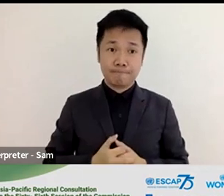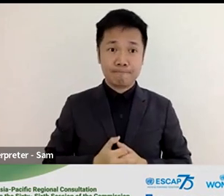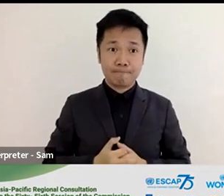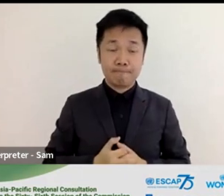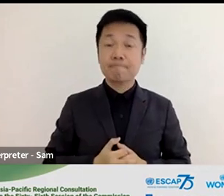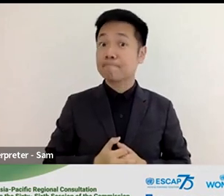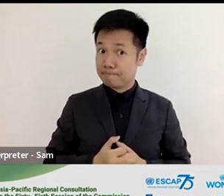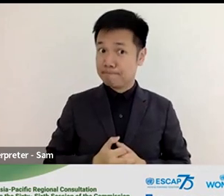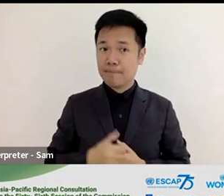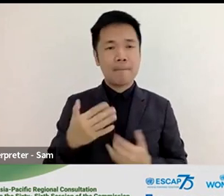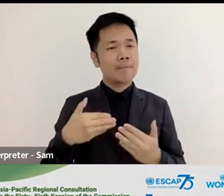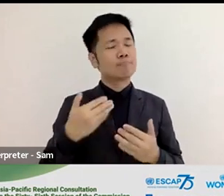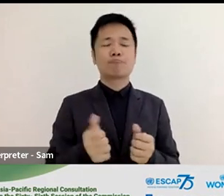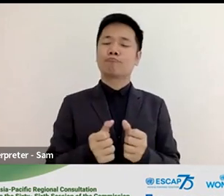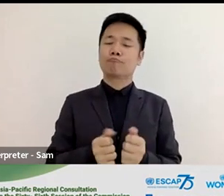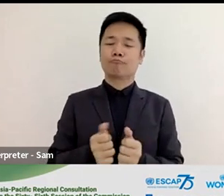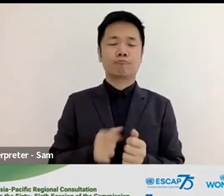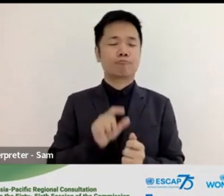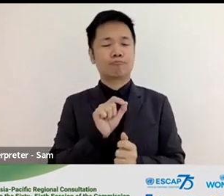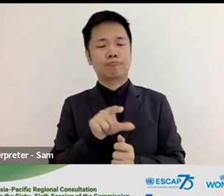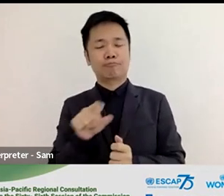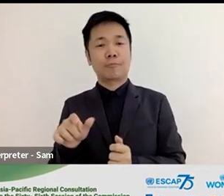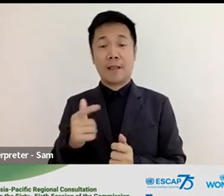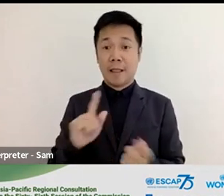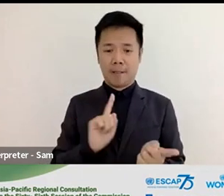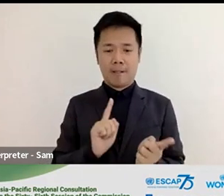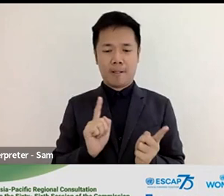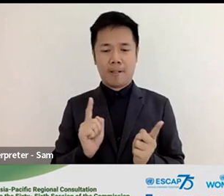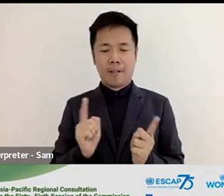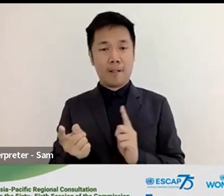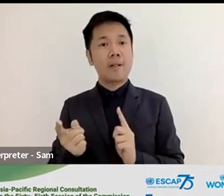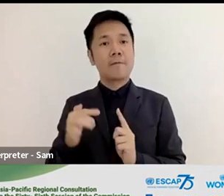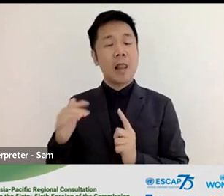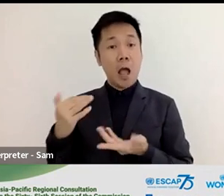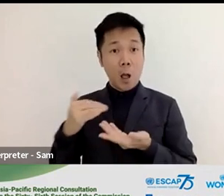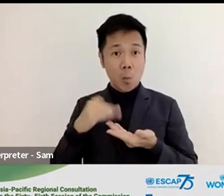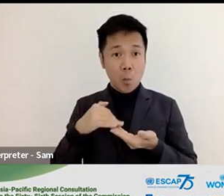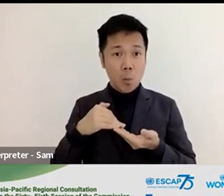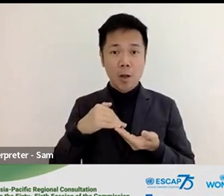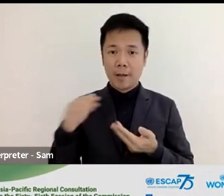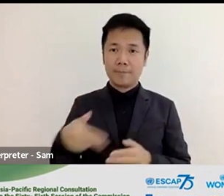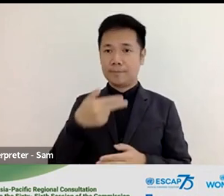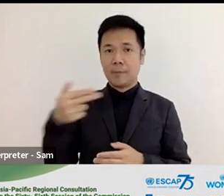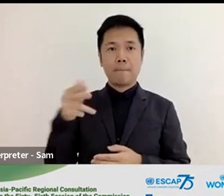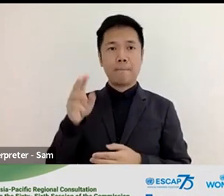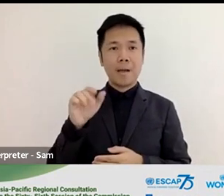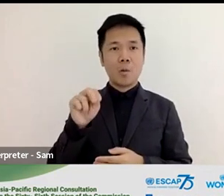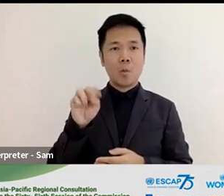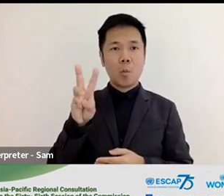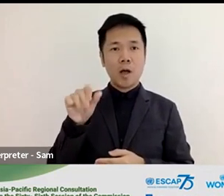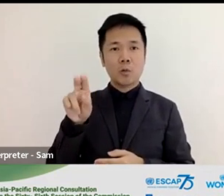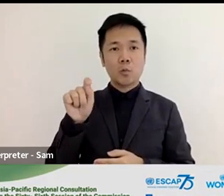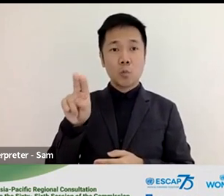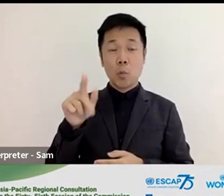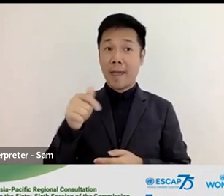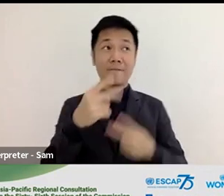model's now been adapted through the Shifting the Power Coalition, with ActionAid Vanuatu leading the Women, Wet and Weather